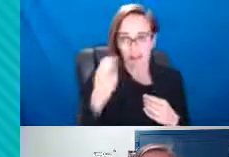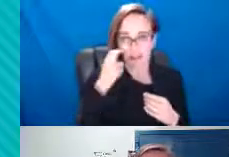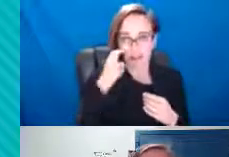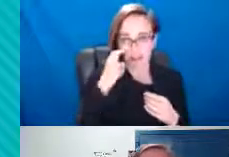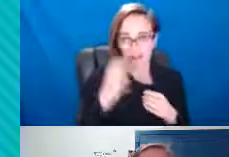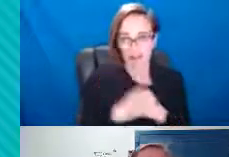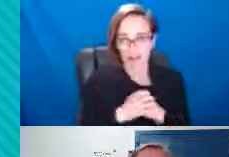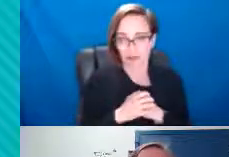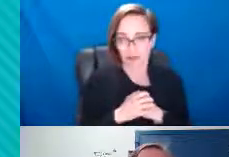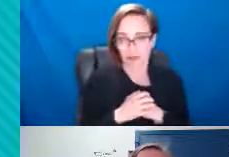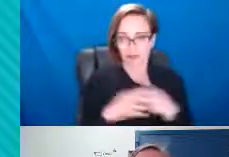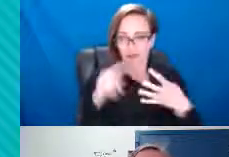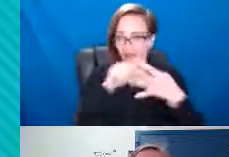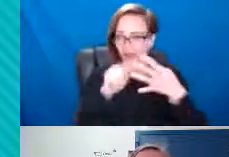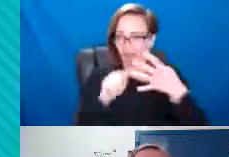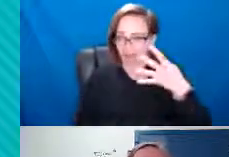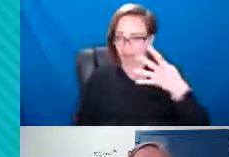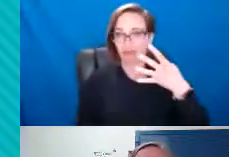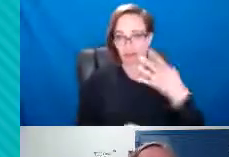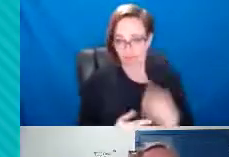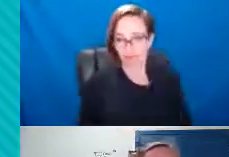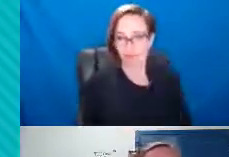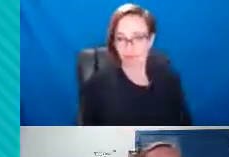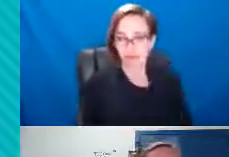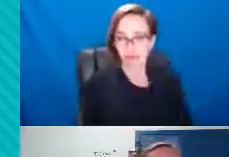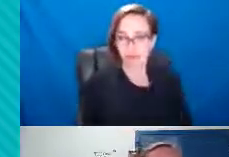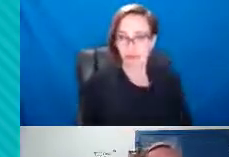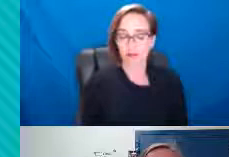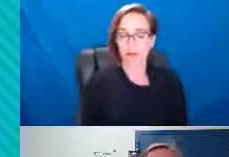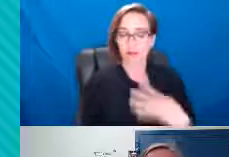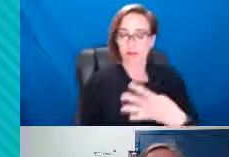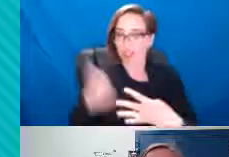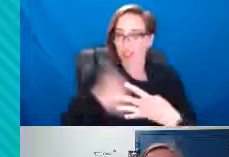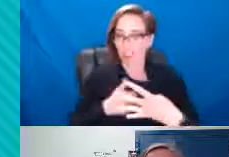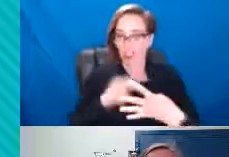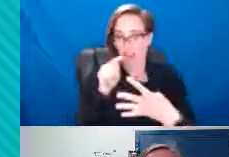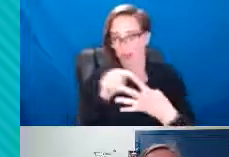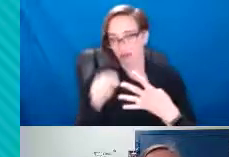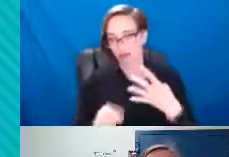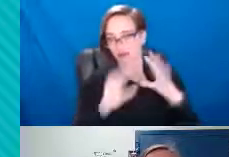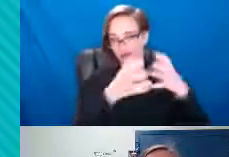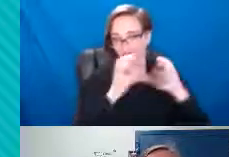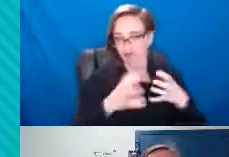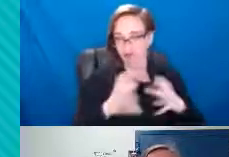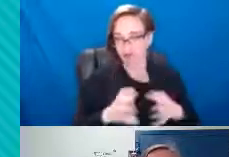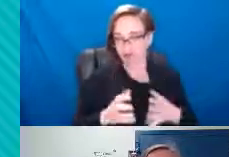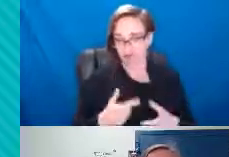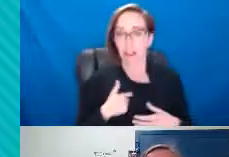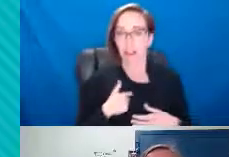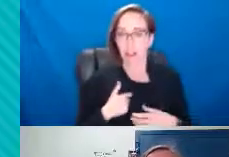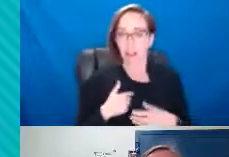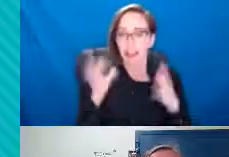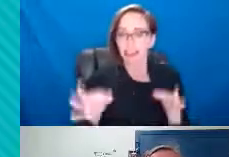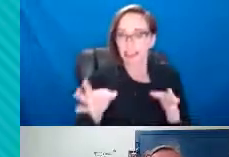And like I just said, these are groups, and I chose to do this presentation in this